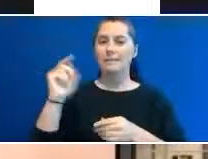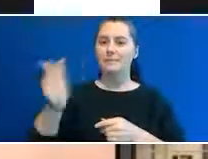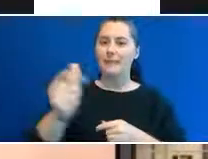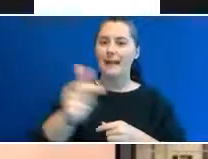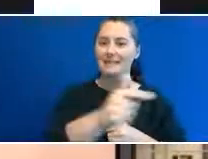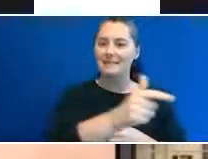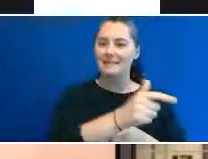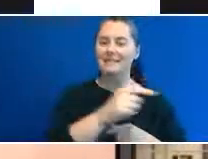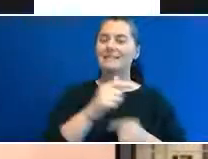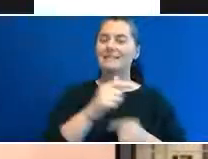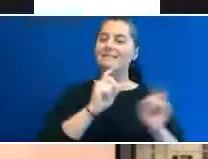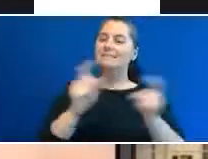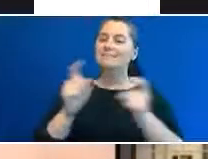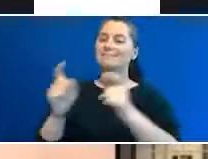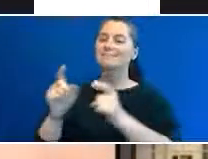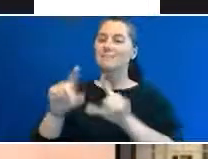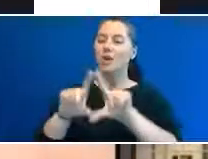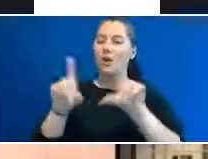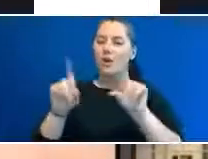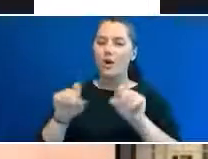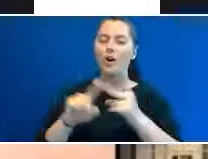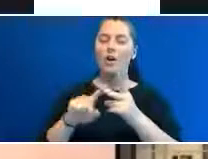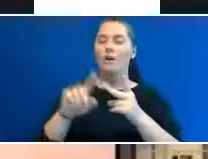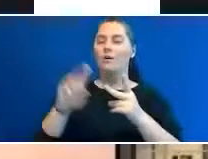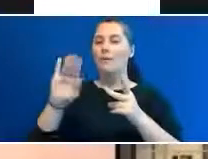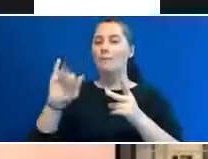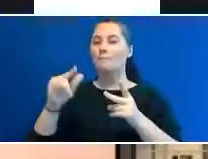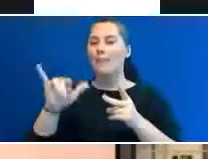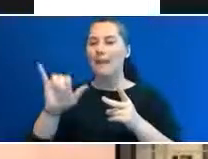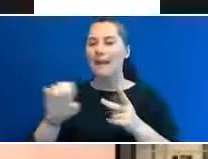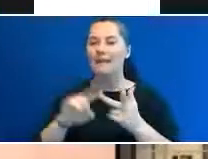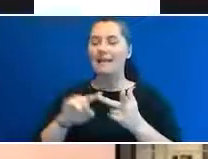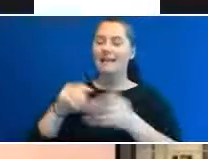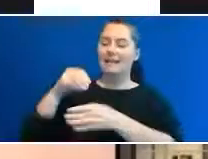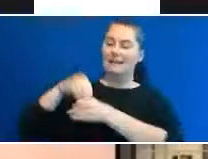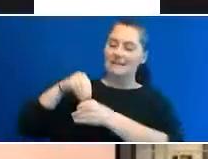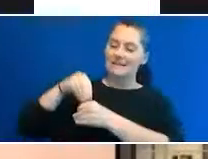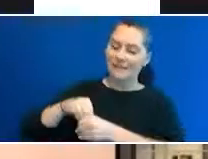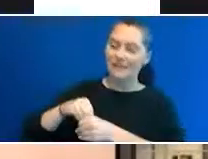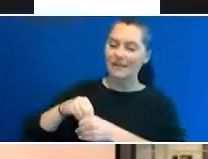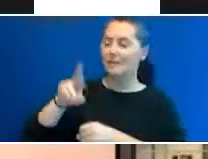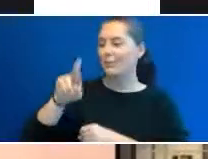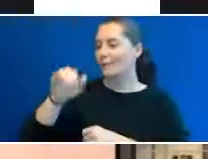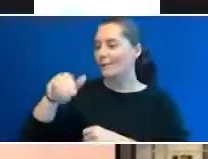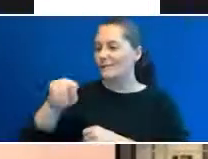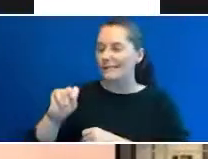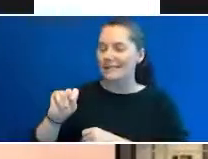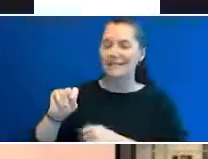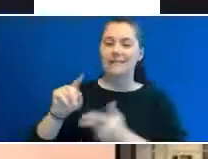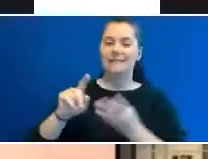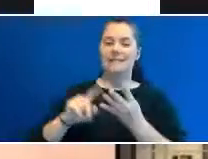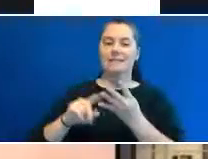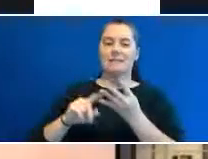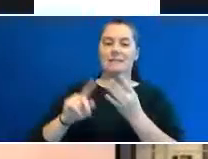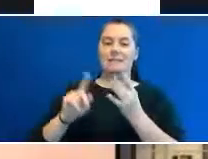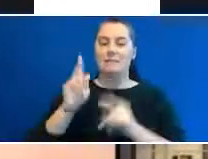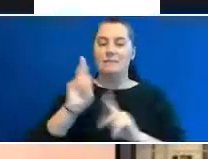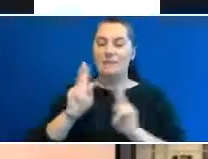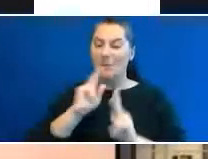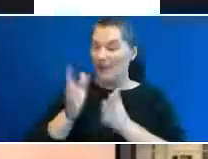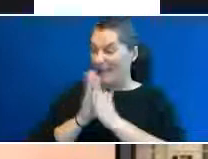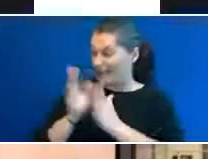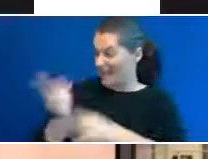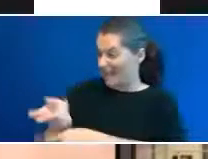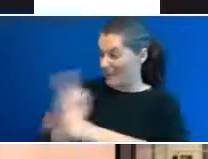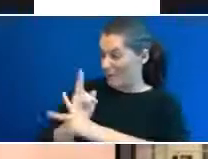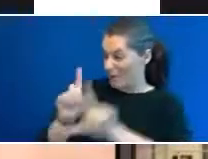baggie. They have manila folders where they're stuffing their receipts in. Everyone's having to ask permission to use the card. And